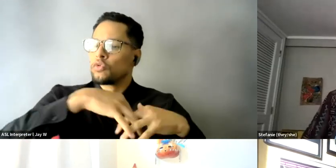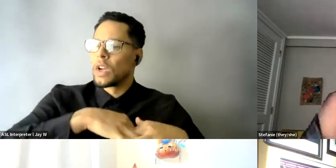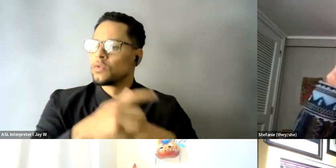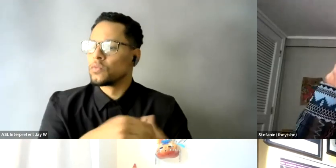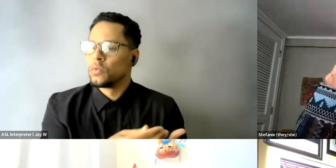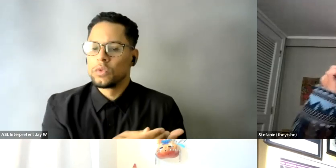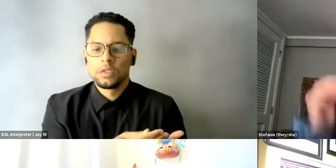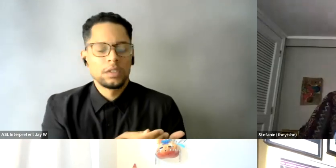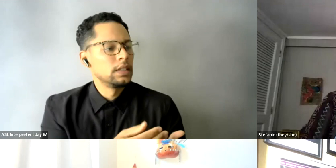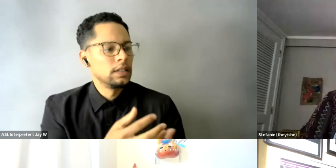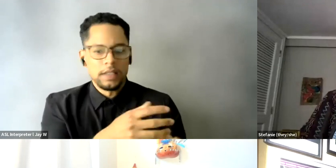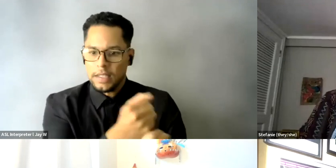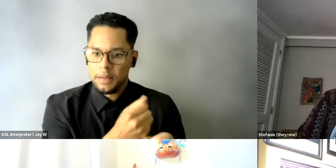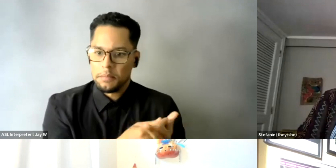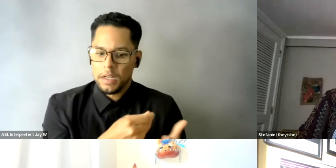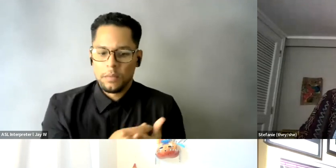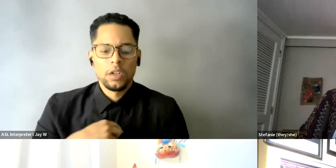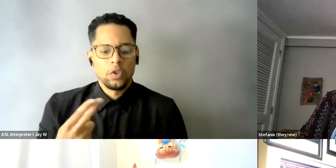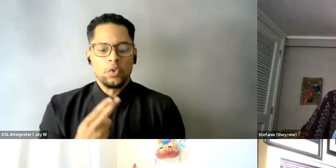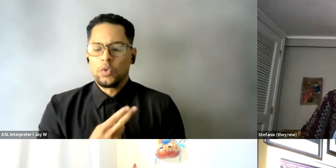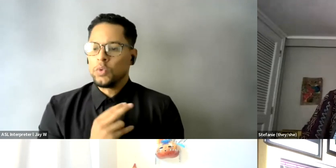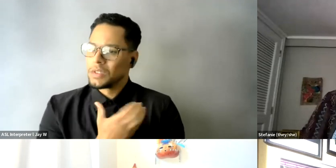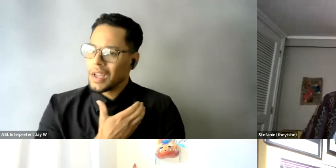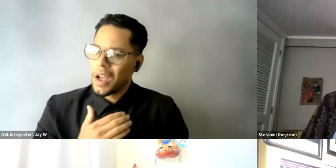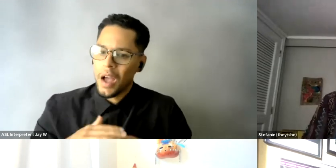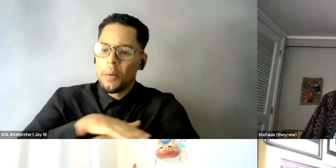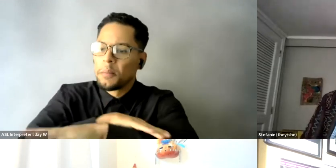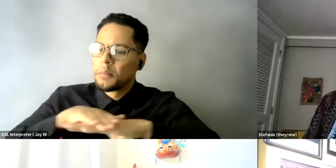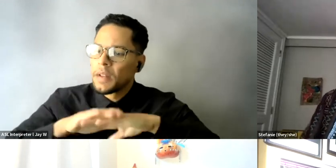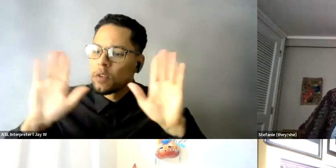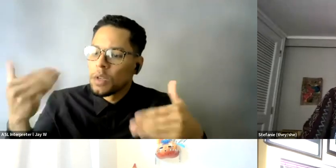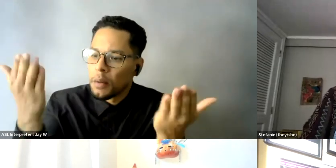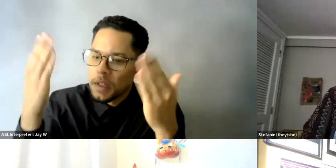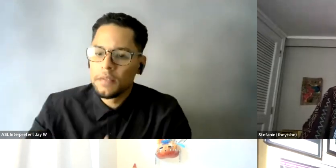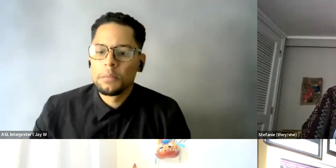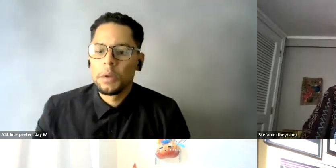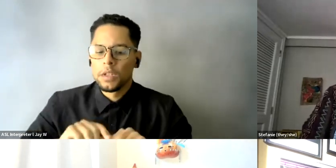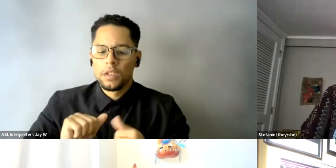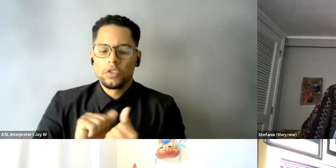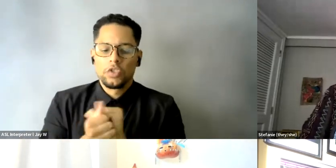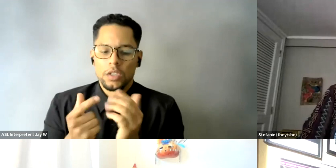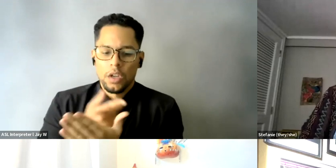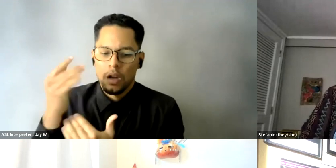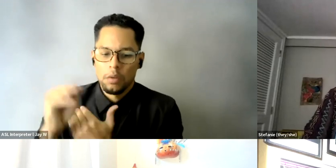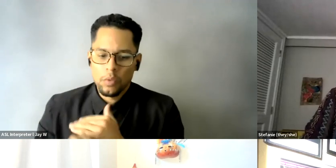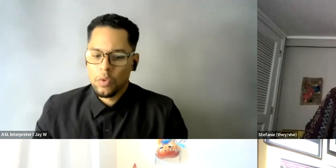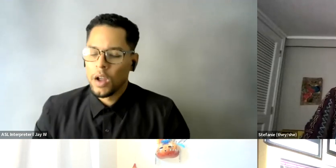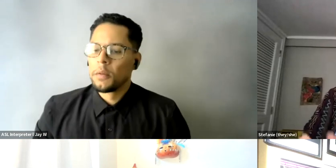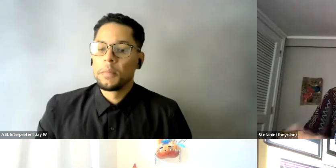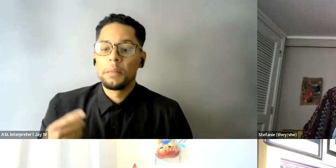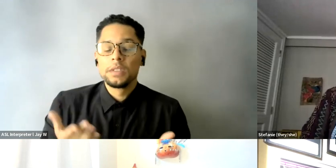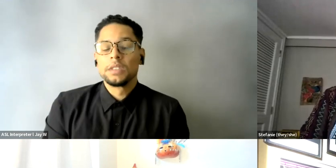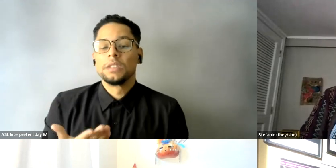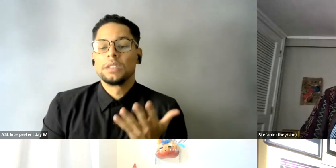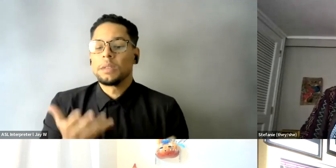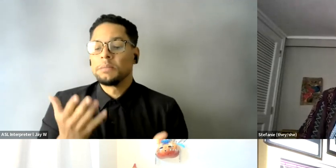our platforms to uplift things. We can change our programming. Sometimes it's more useful to offer people money directly than it is to offer